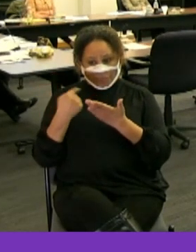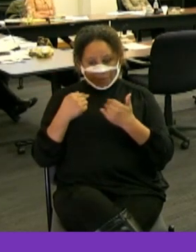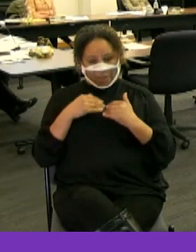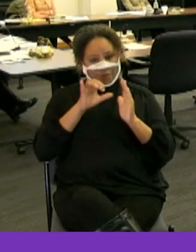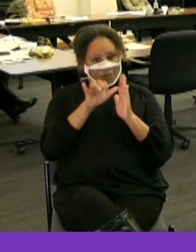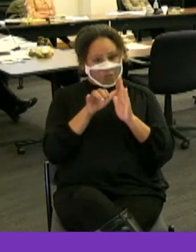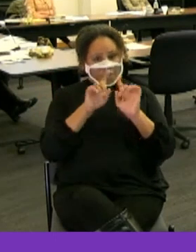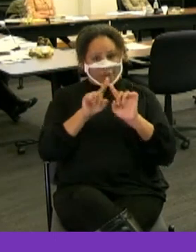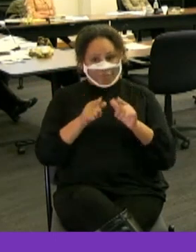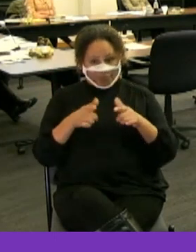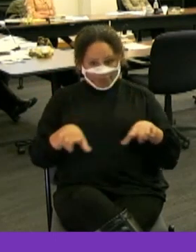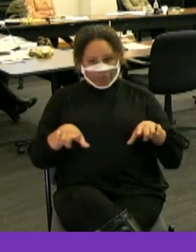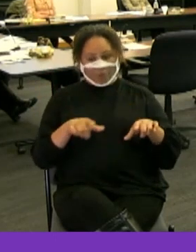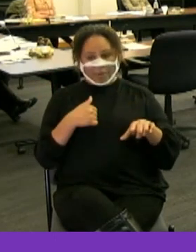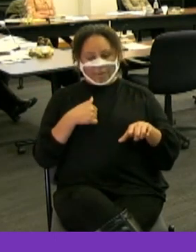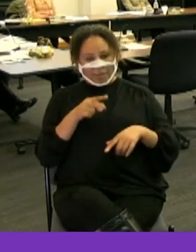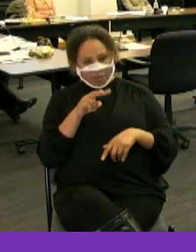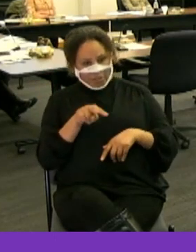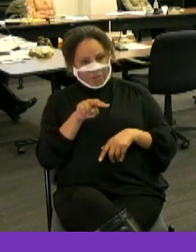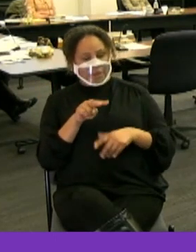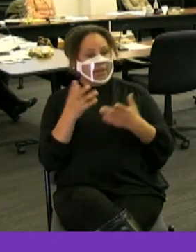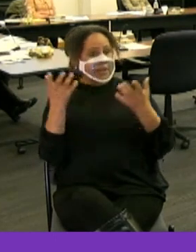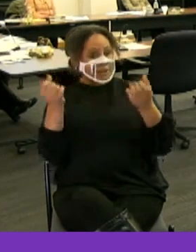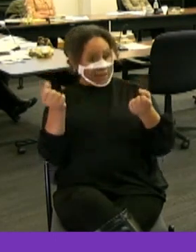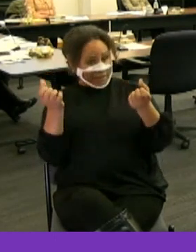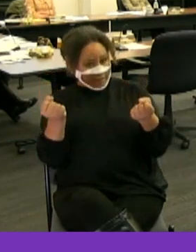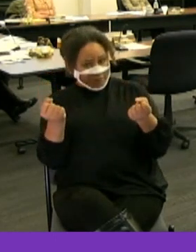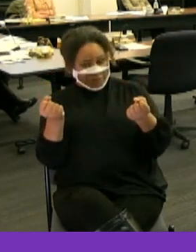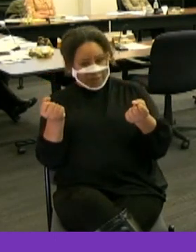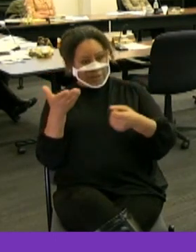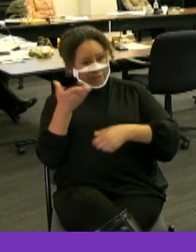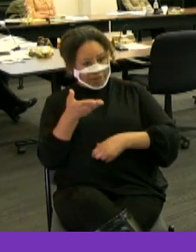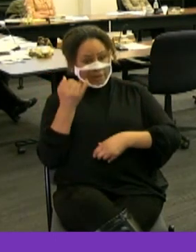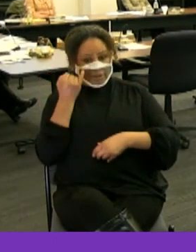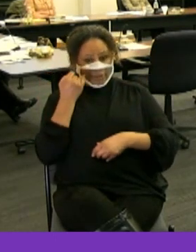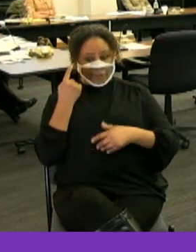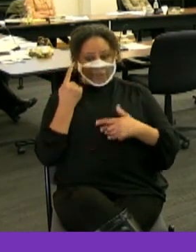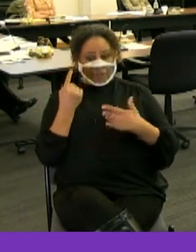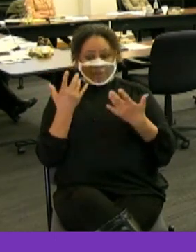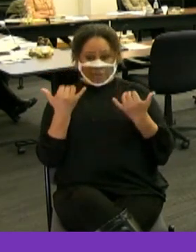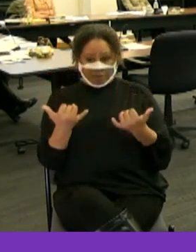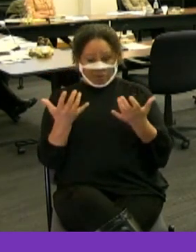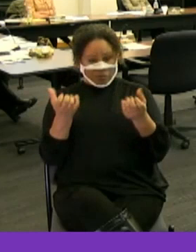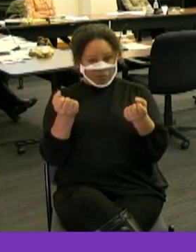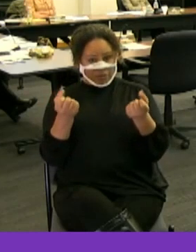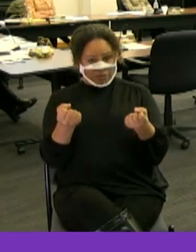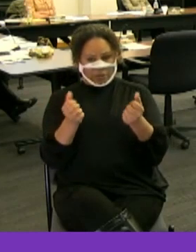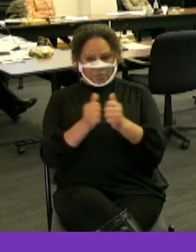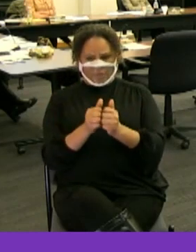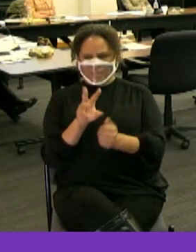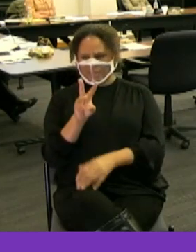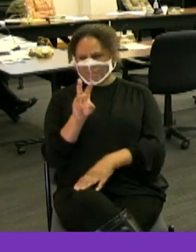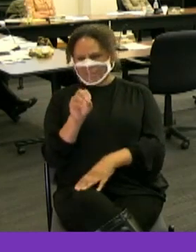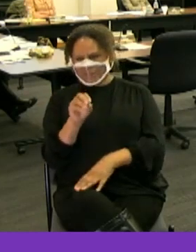with all these different languages. I look at the sign language. If we have the sign, I mean, we're doing the sign language for what,